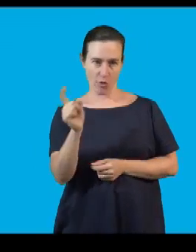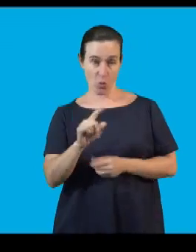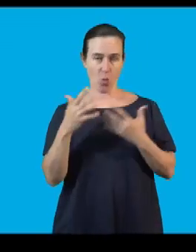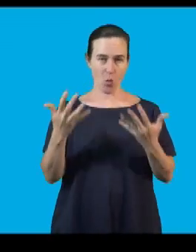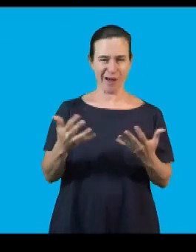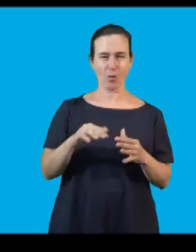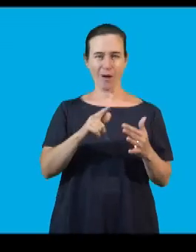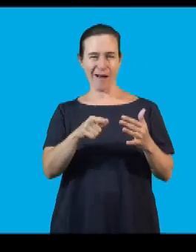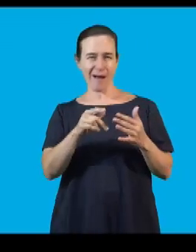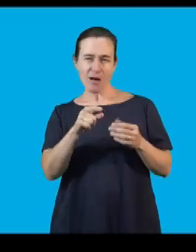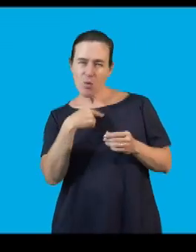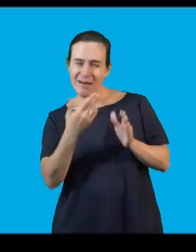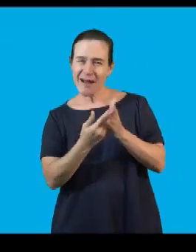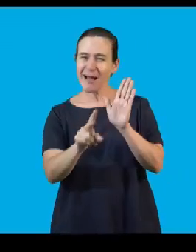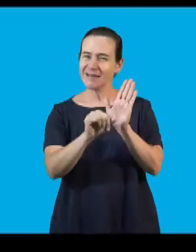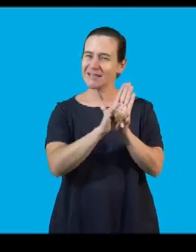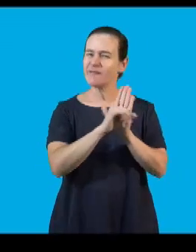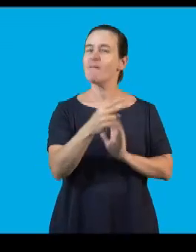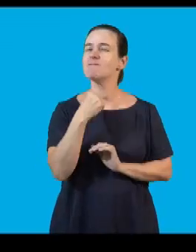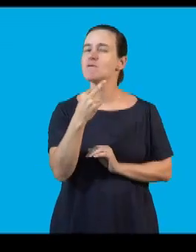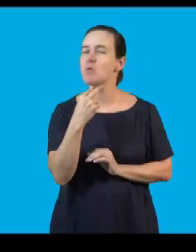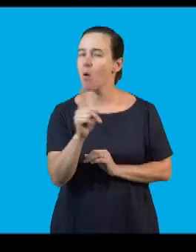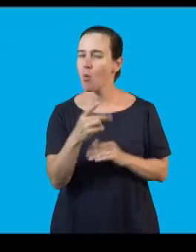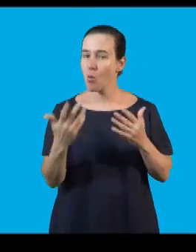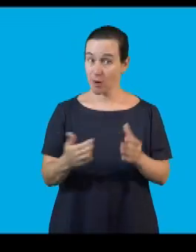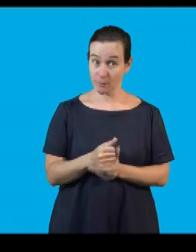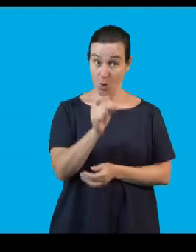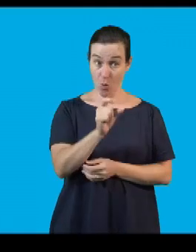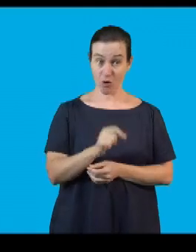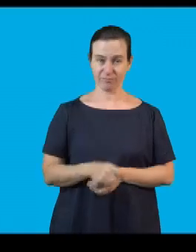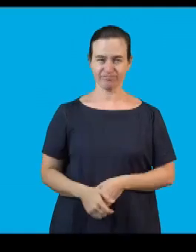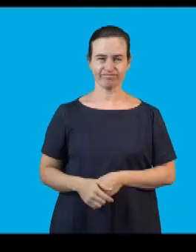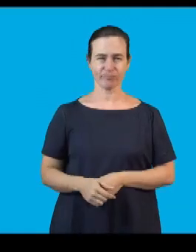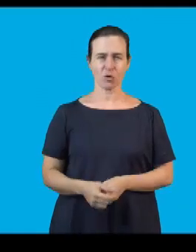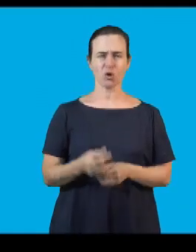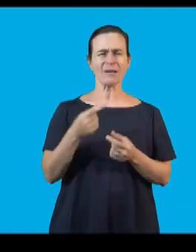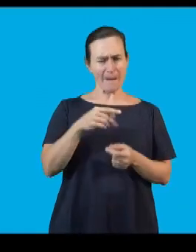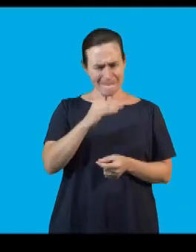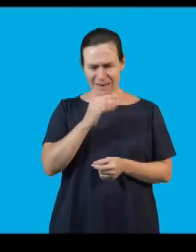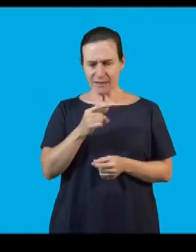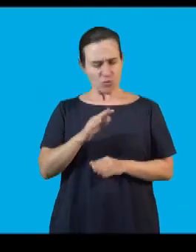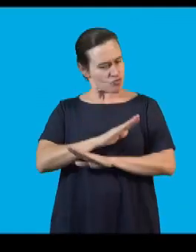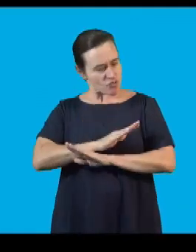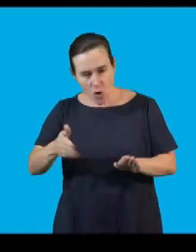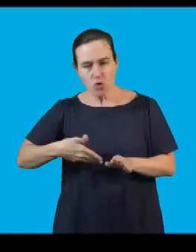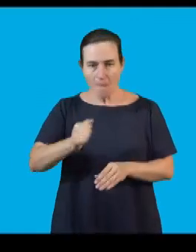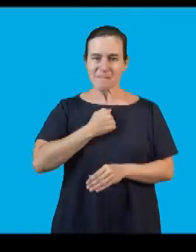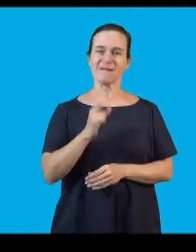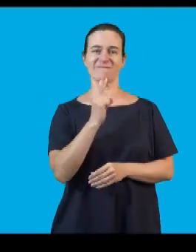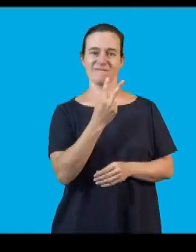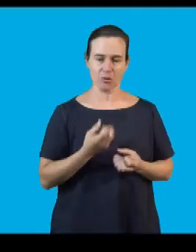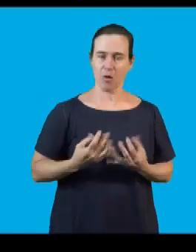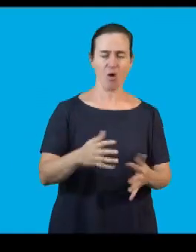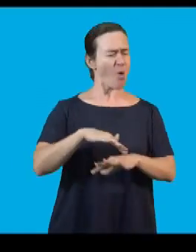as well, or the verbal clues. So the word says, all right, do not go into my